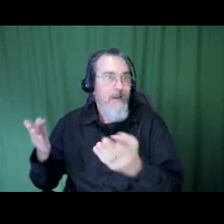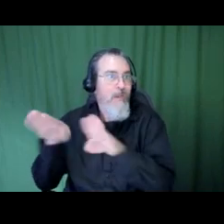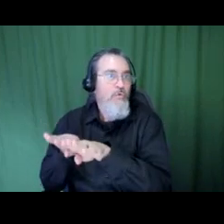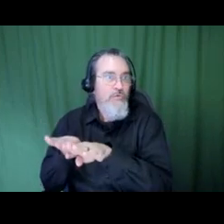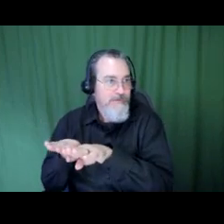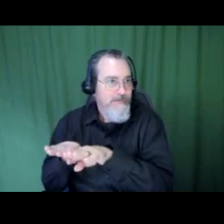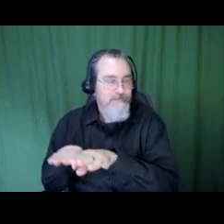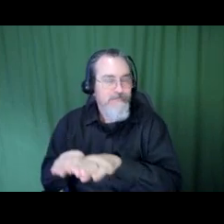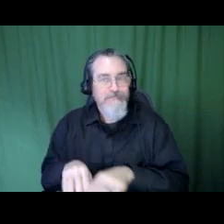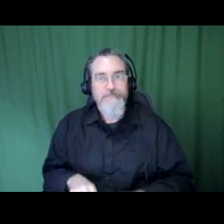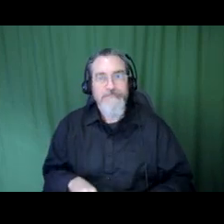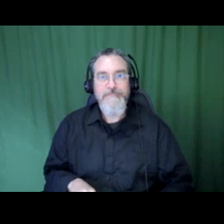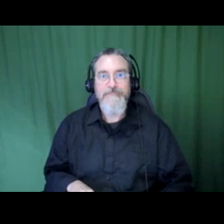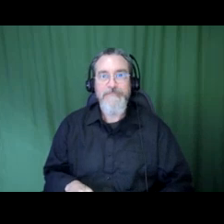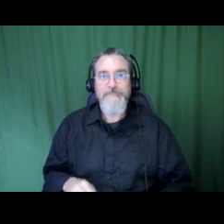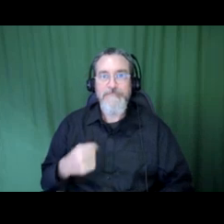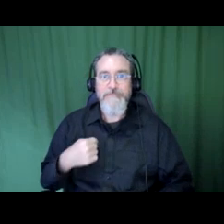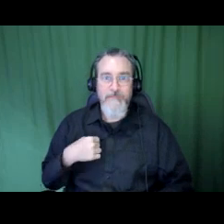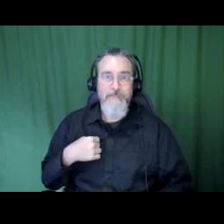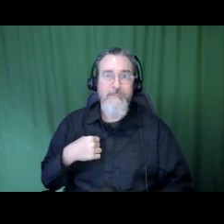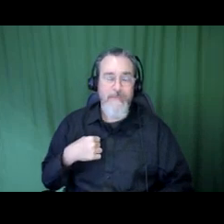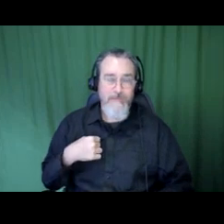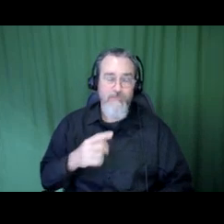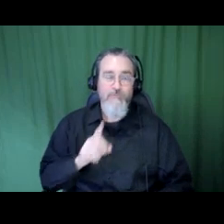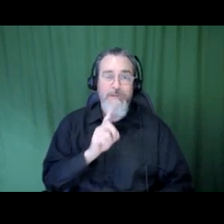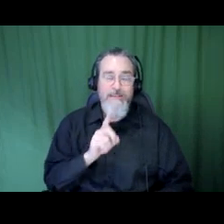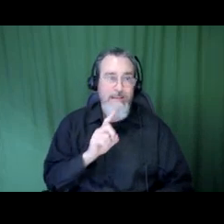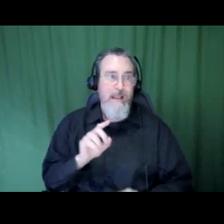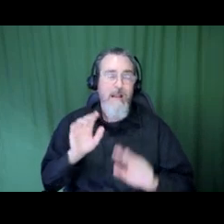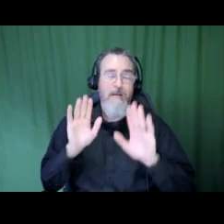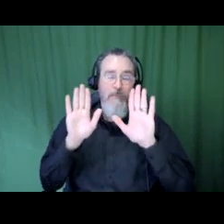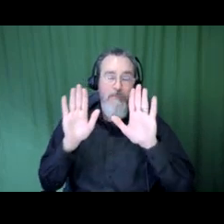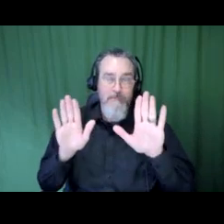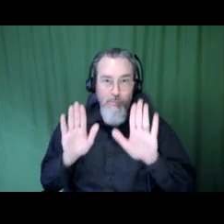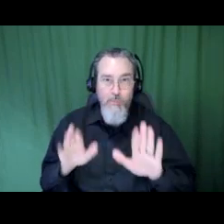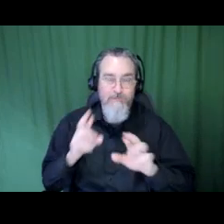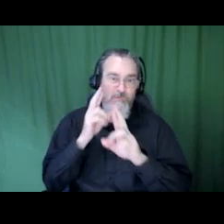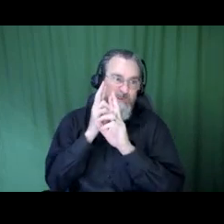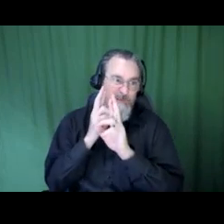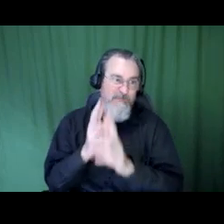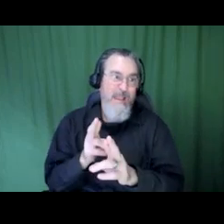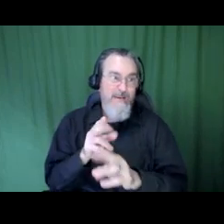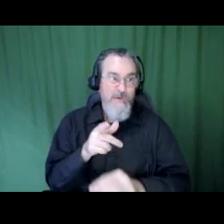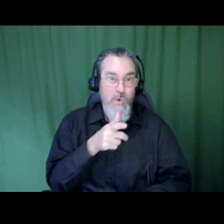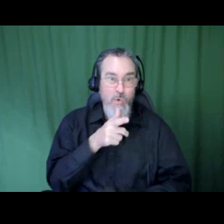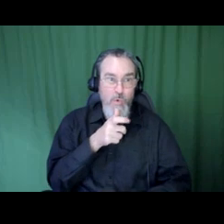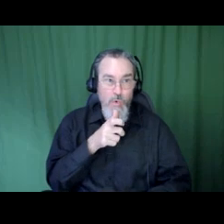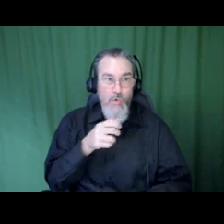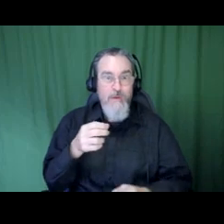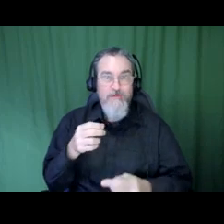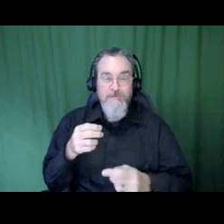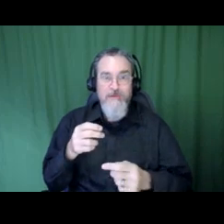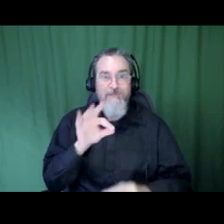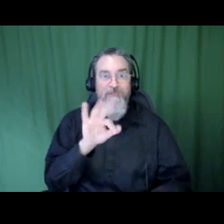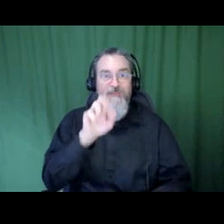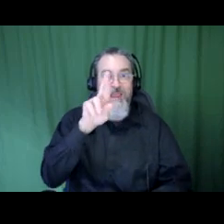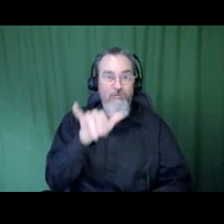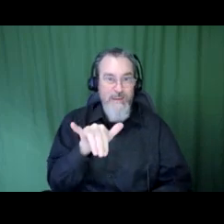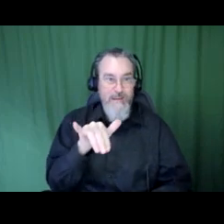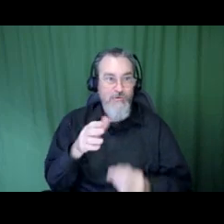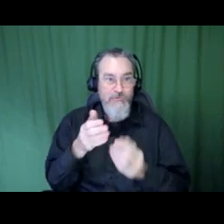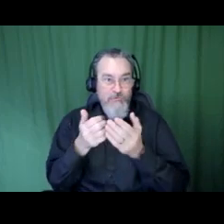have amazing respect for the ferry drivers who surfed those waves into that port to